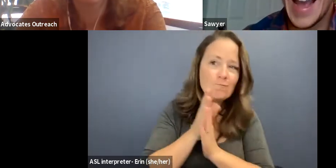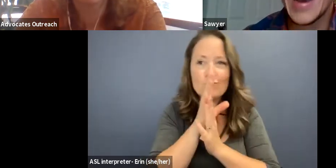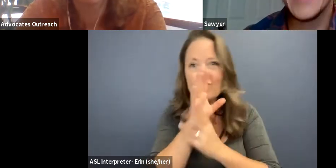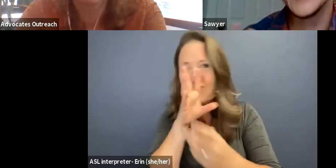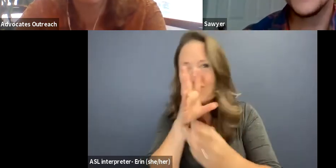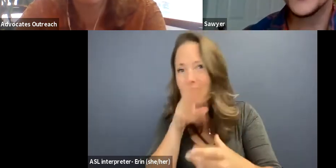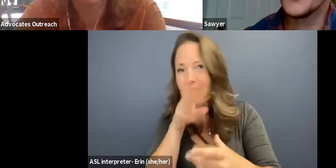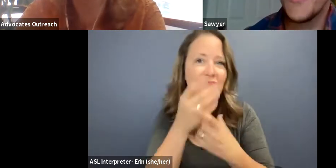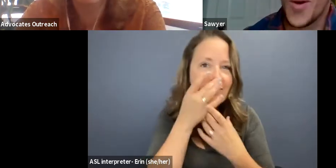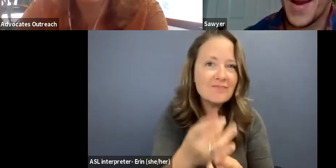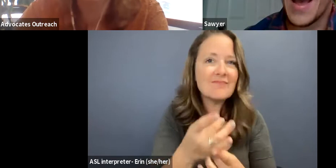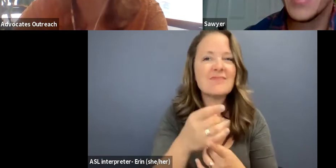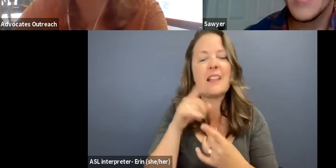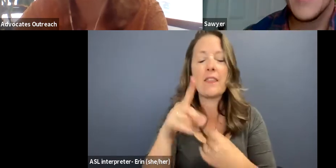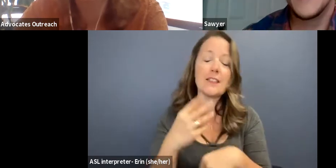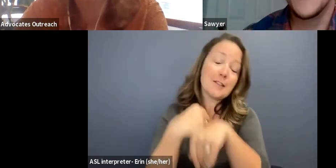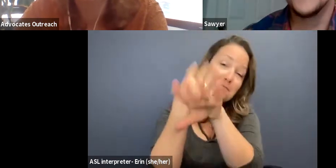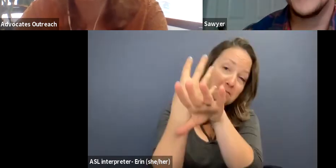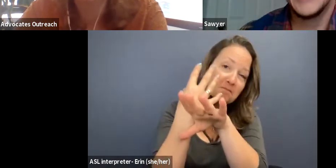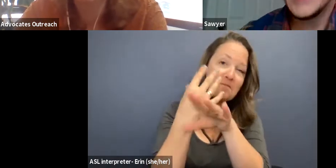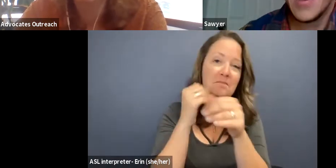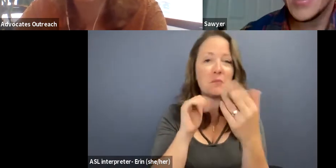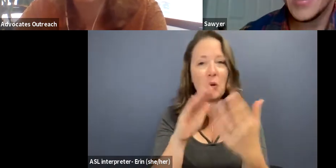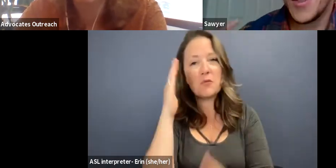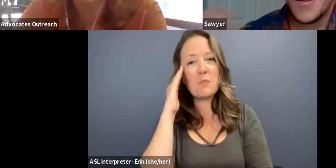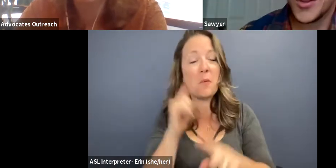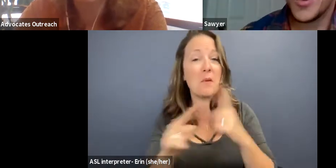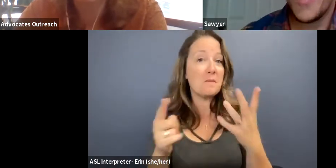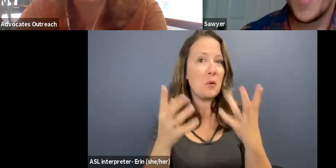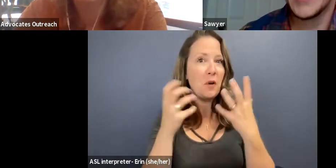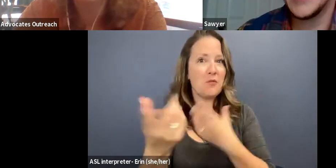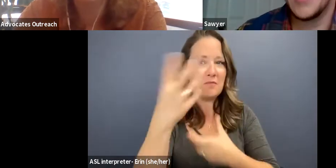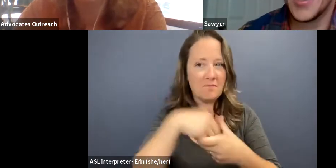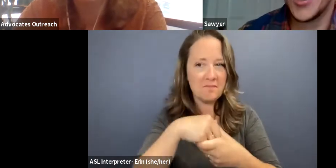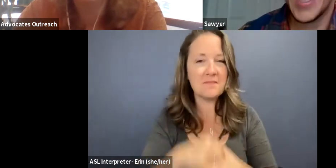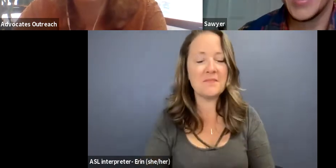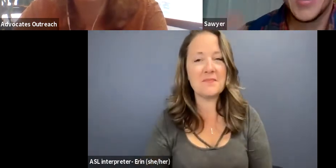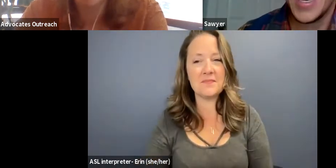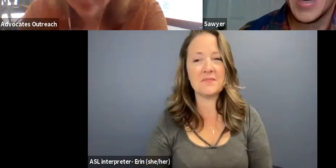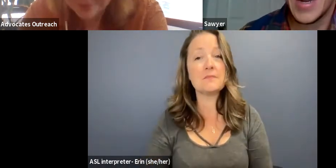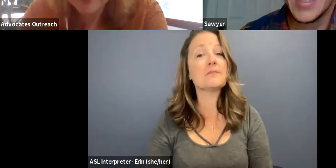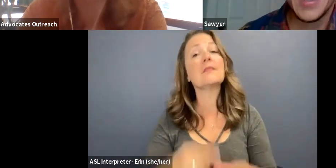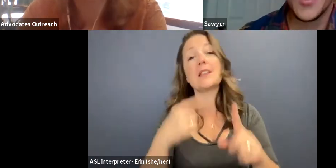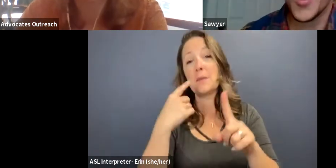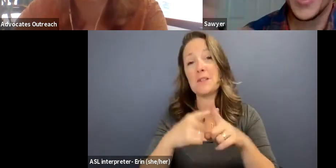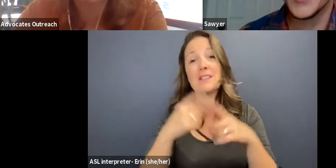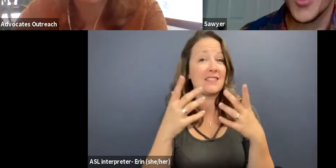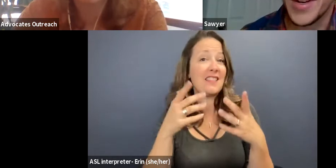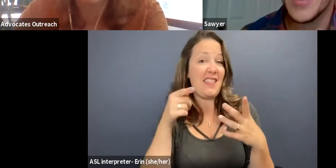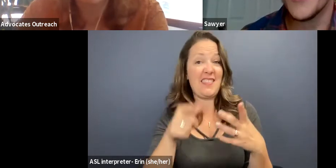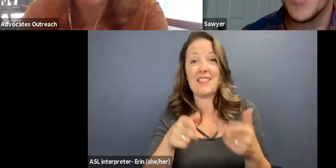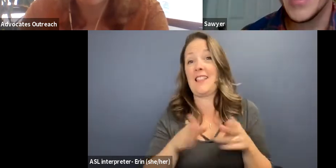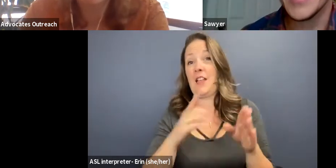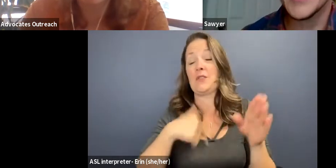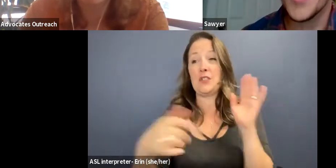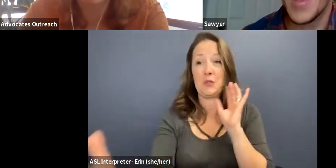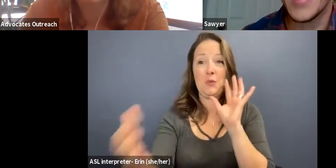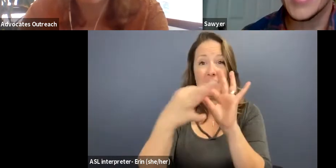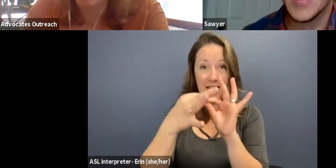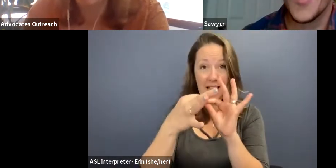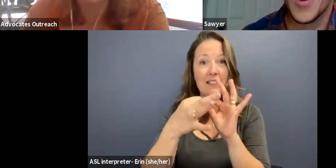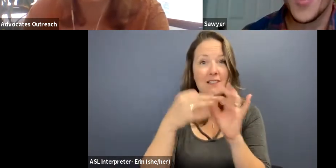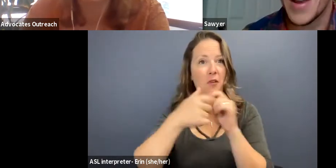education. And with that, Sawyer, I'm just going to let you run with it. All right, thank you